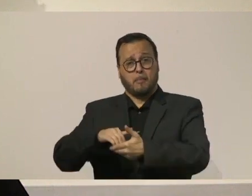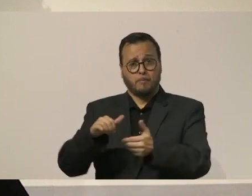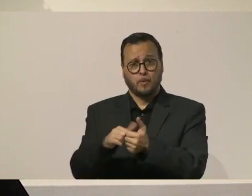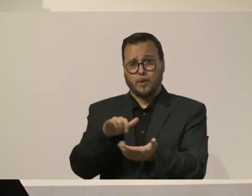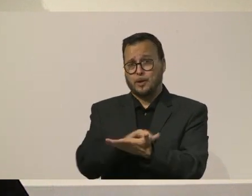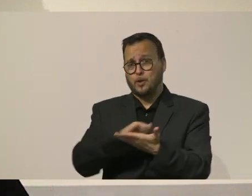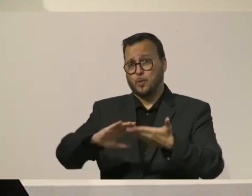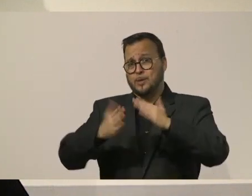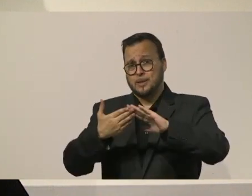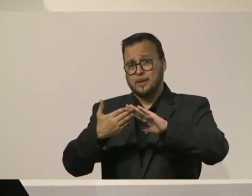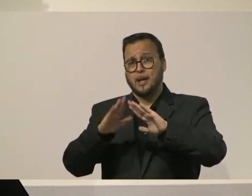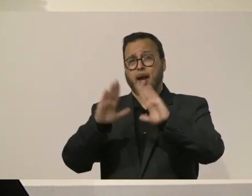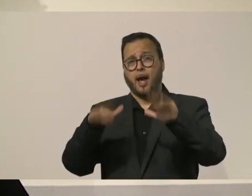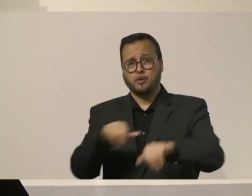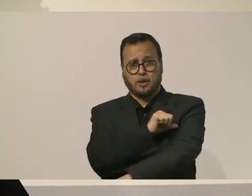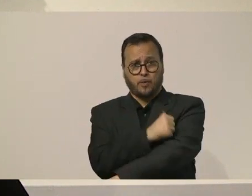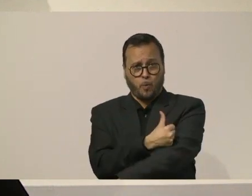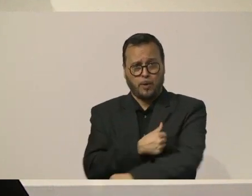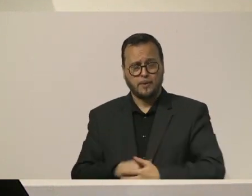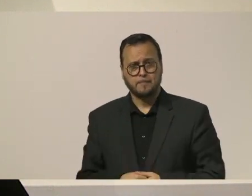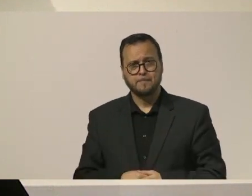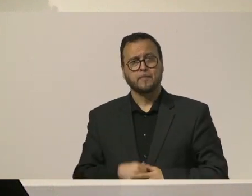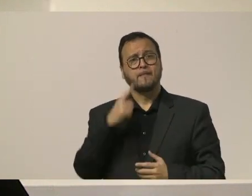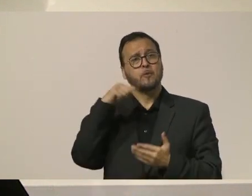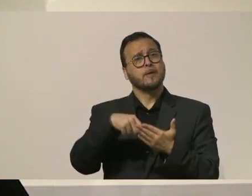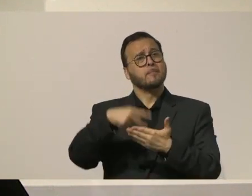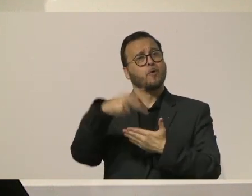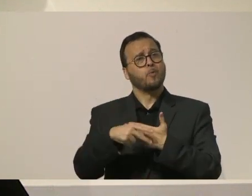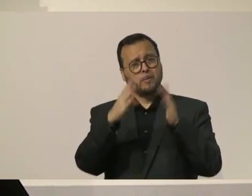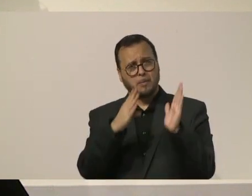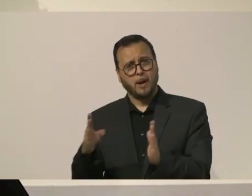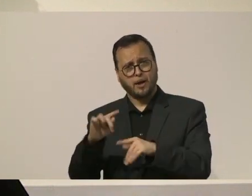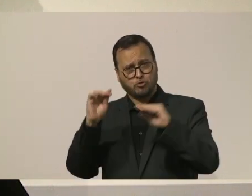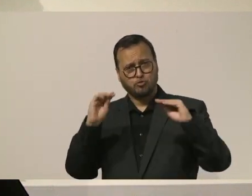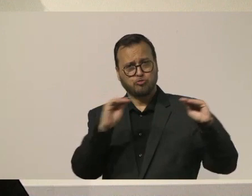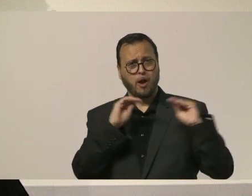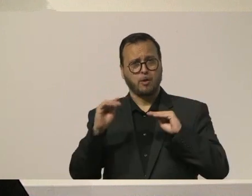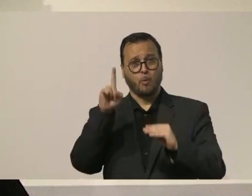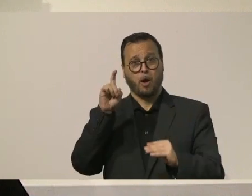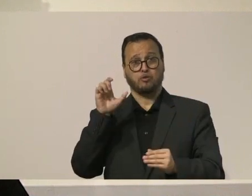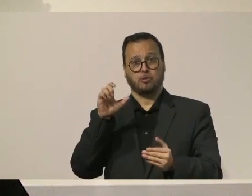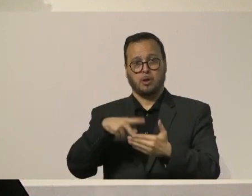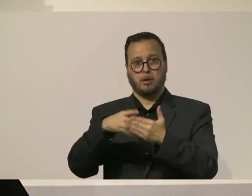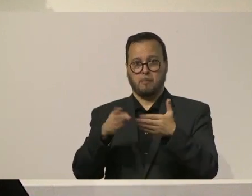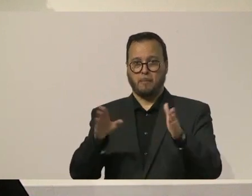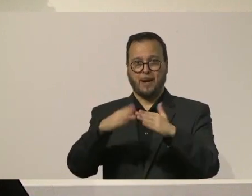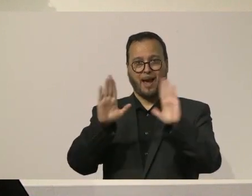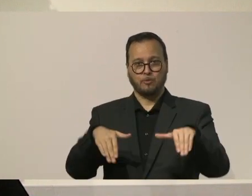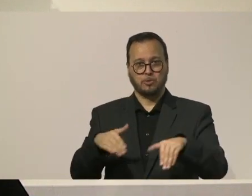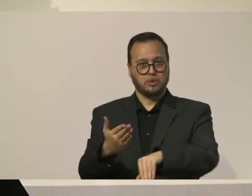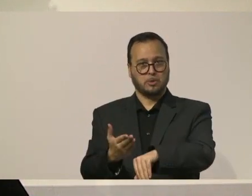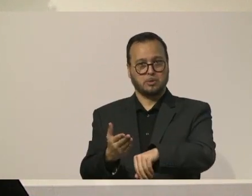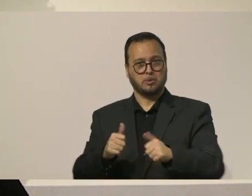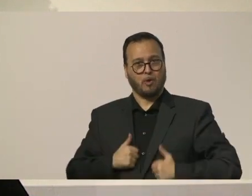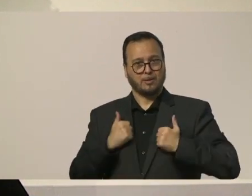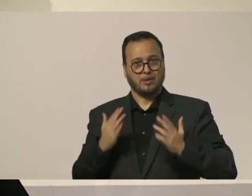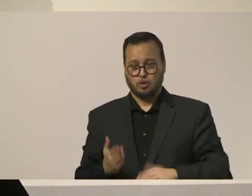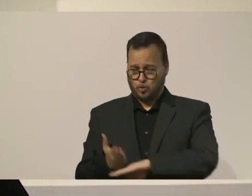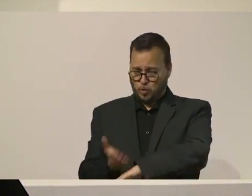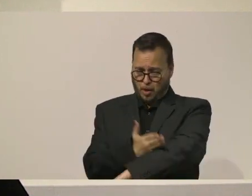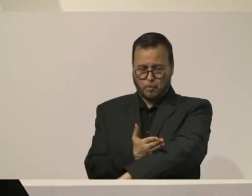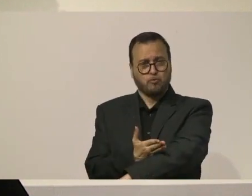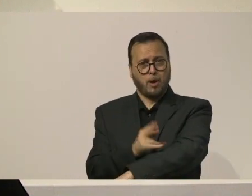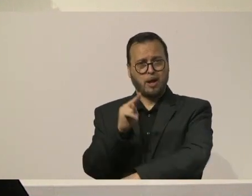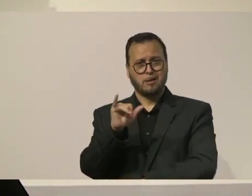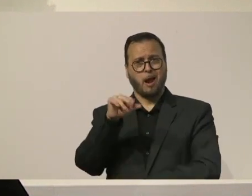City Housing Authority. In this program, we are planning to train 100 public housing residents to upgrade NYCHA facilities,